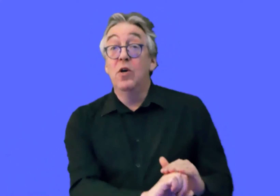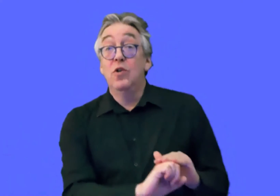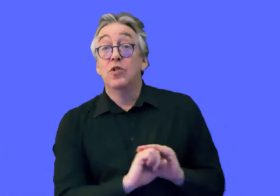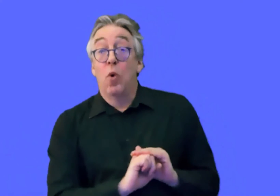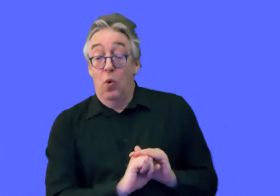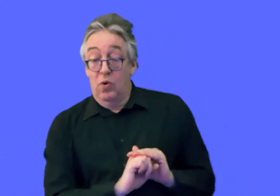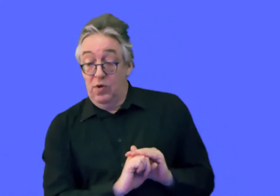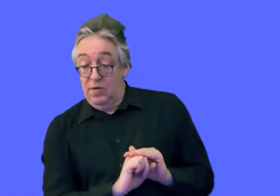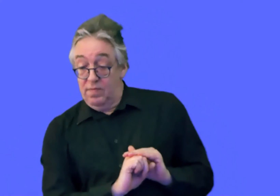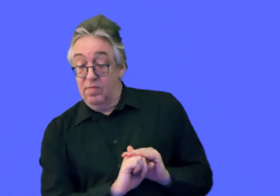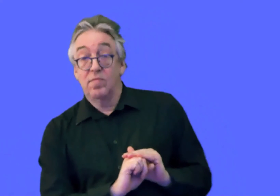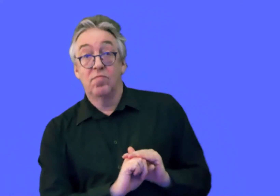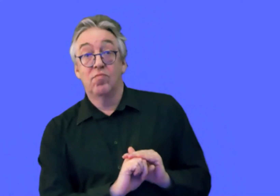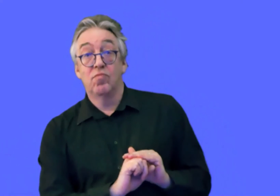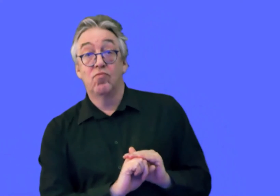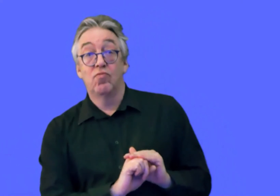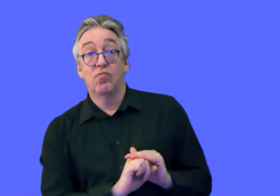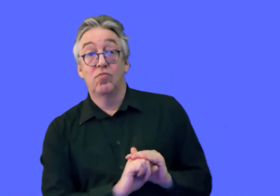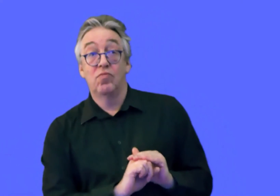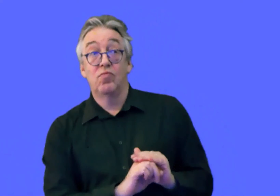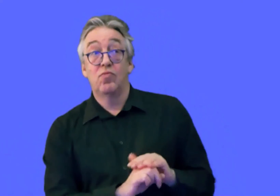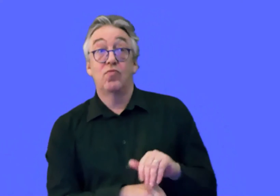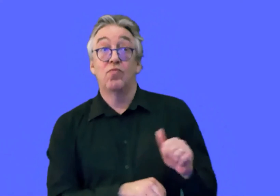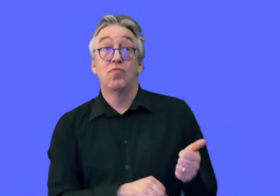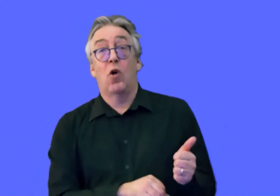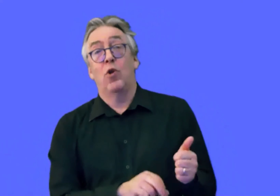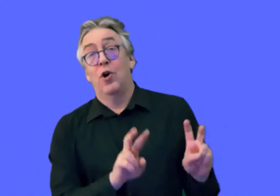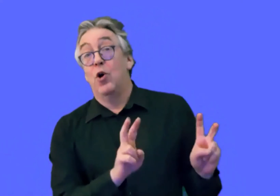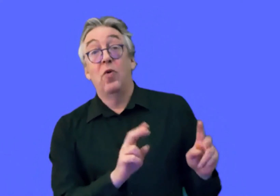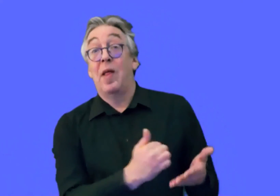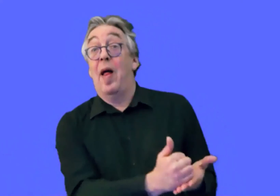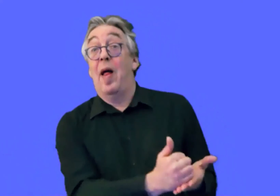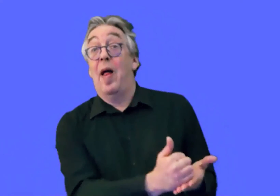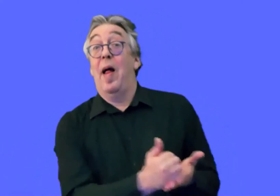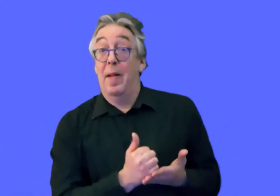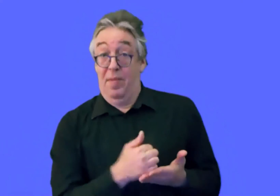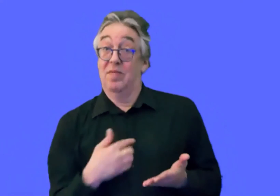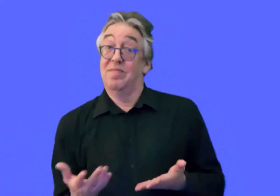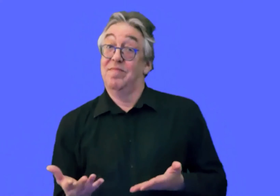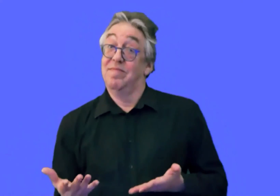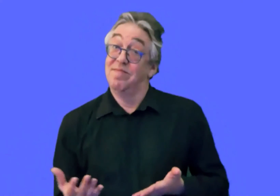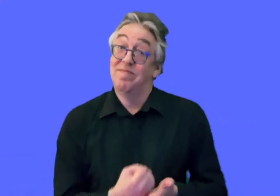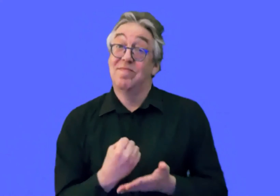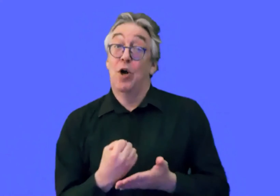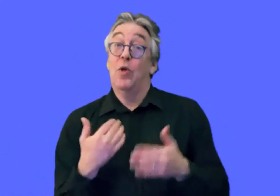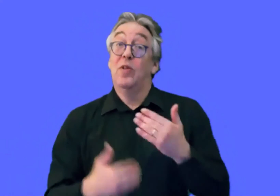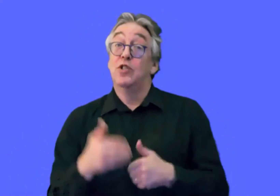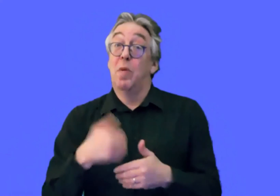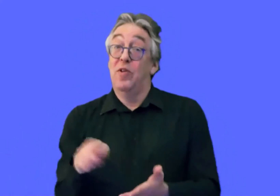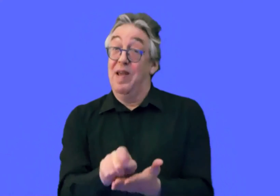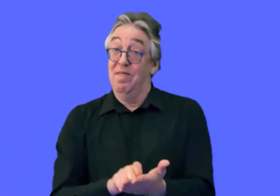is actually helping us to come up with a disability monograph, the one that I had